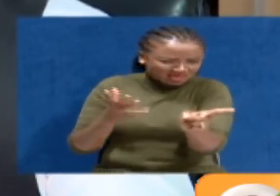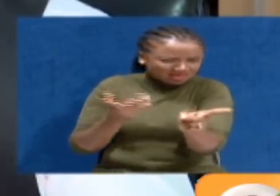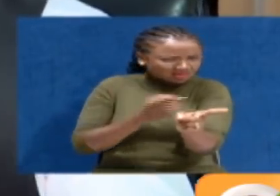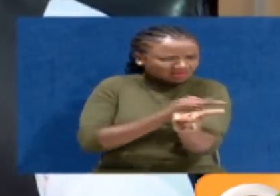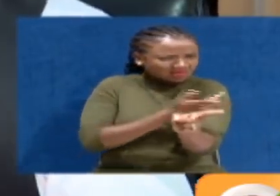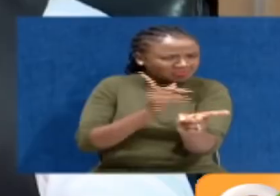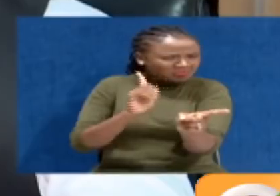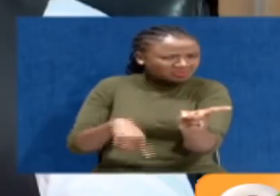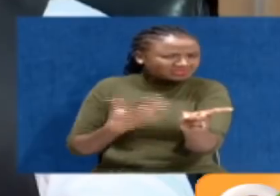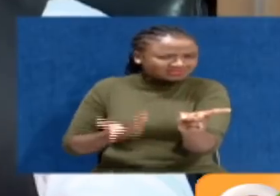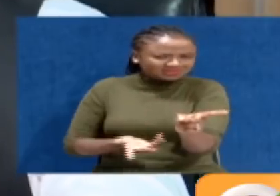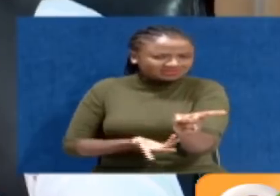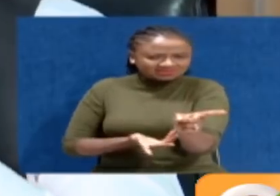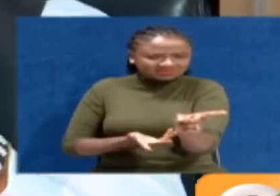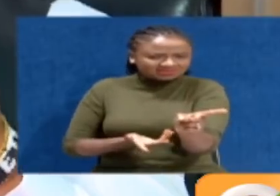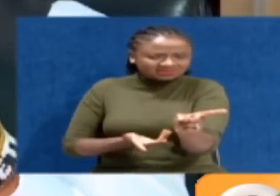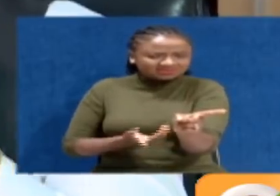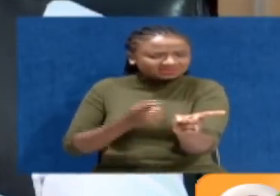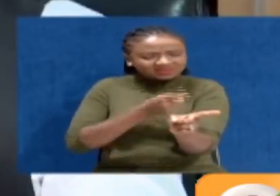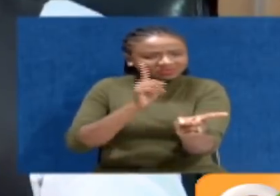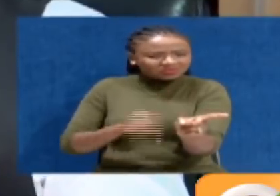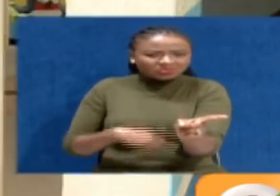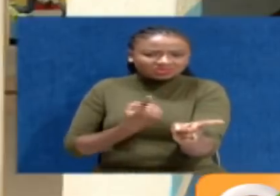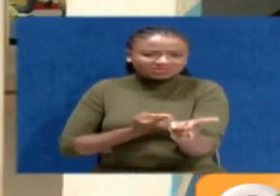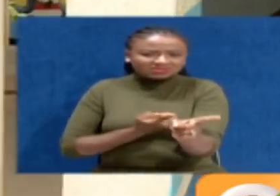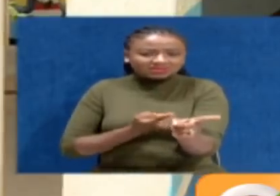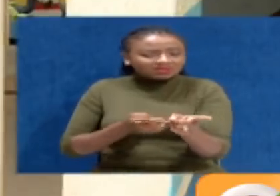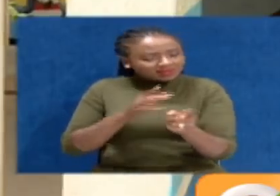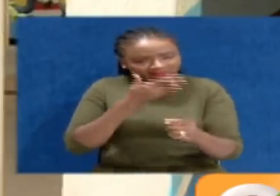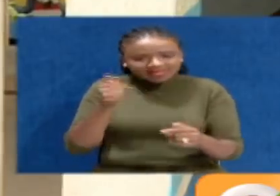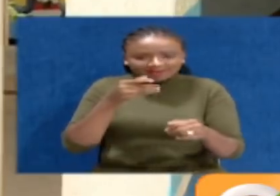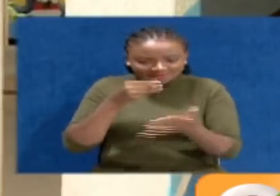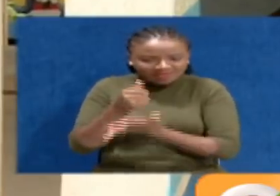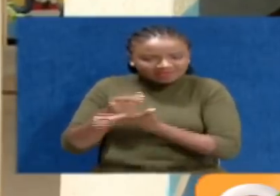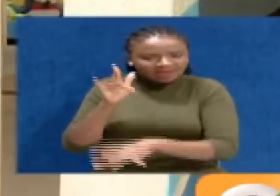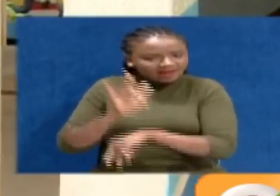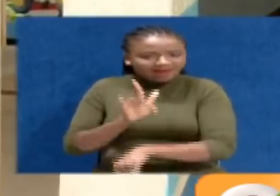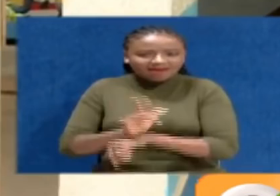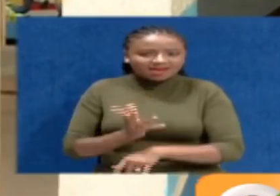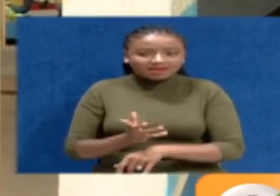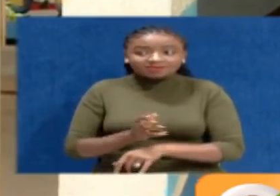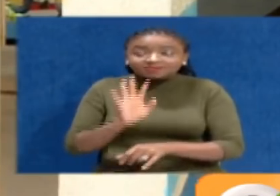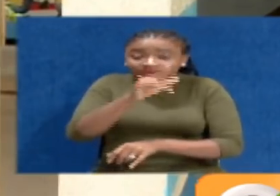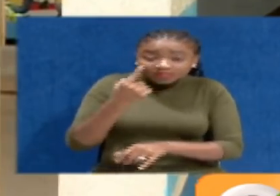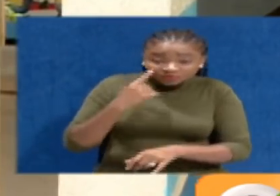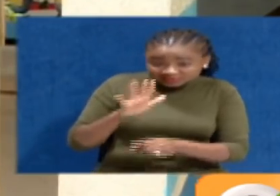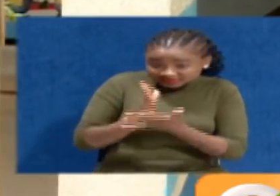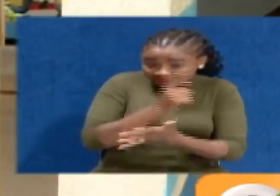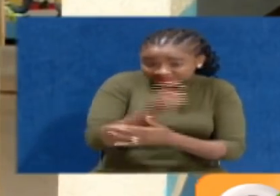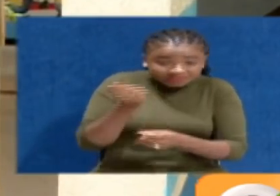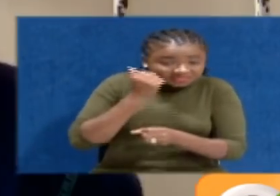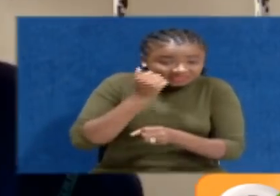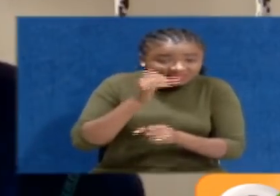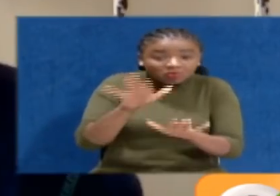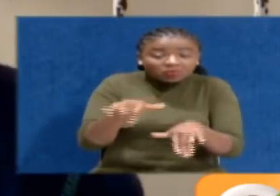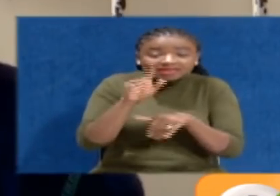is what I call buying money. And that has been the biggest challenge. But some of these deadly diseases do not wait for insurance policy cover